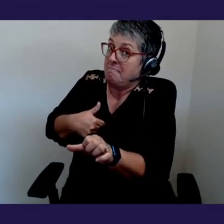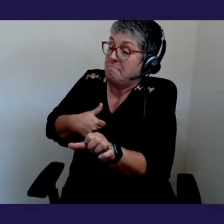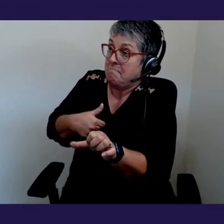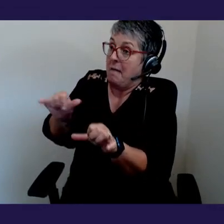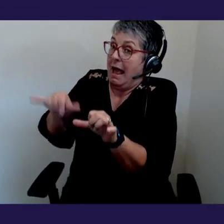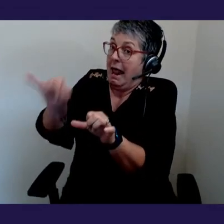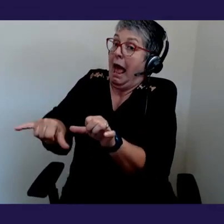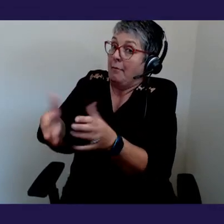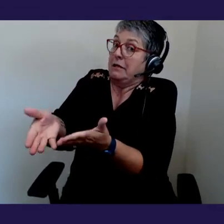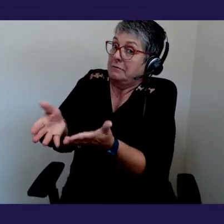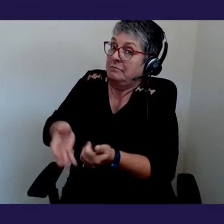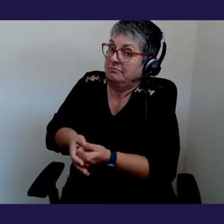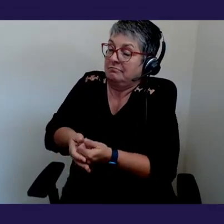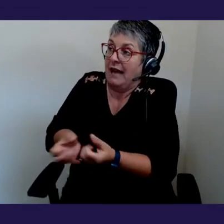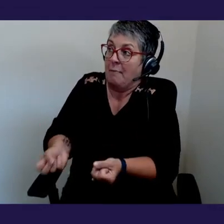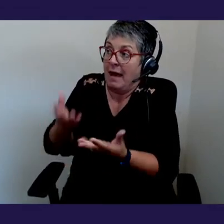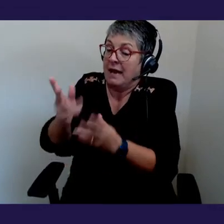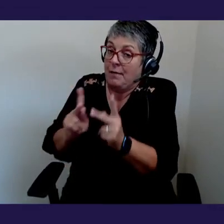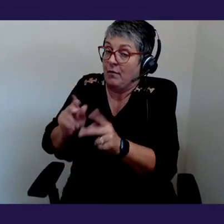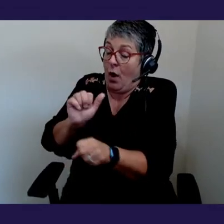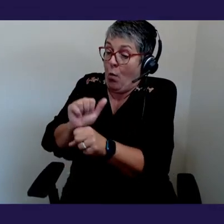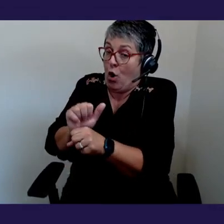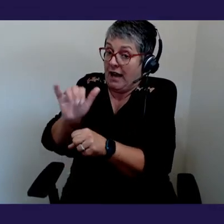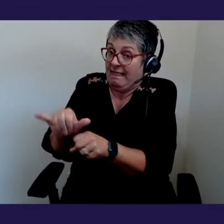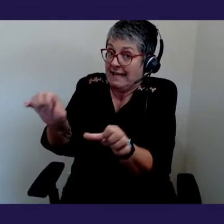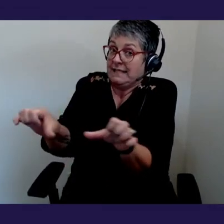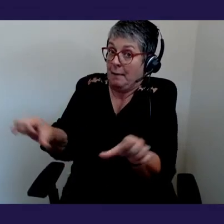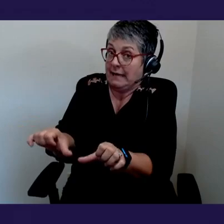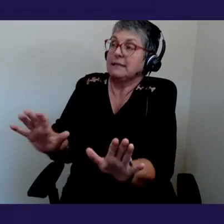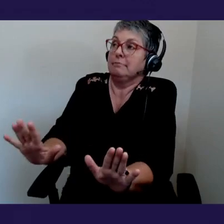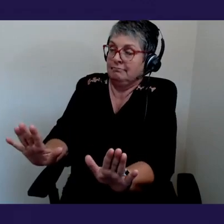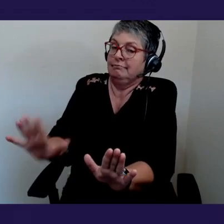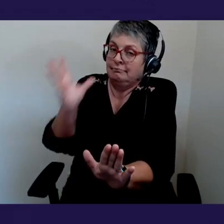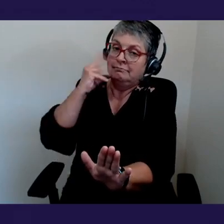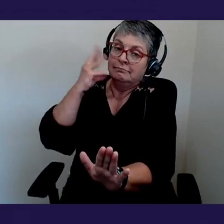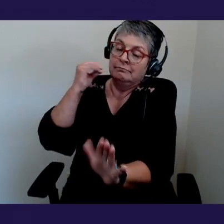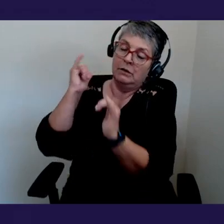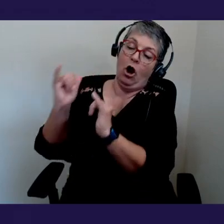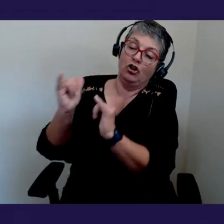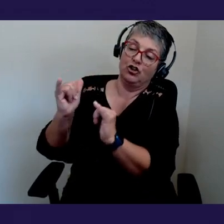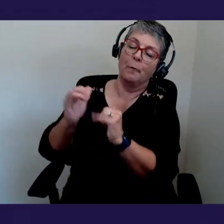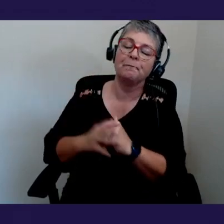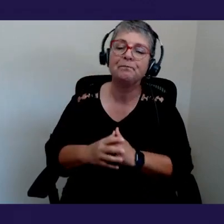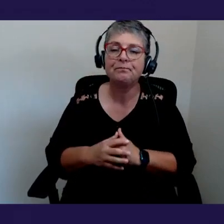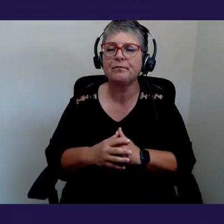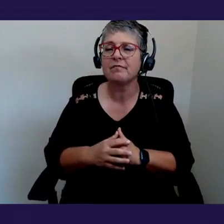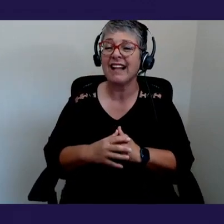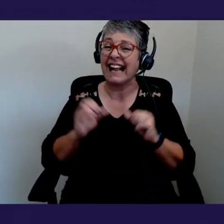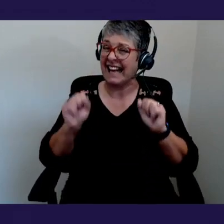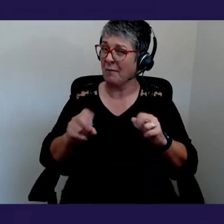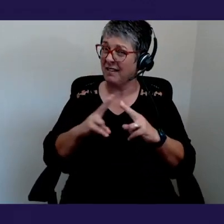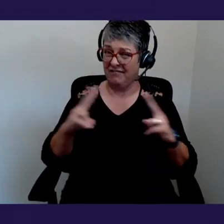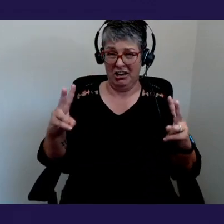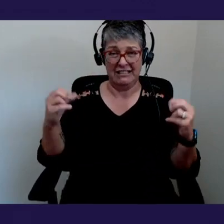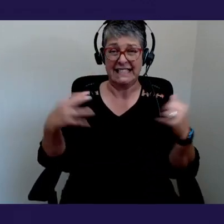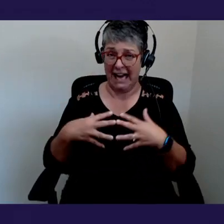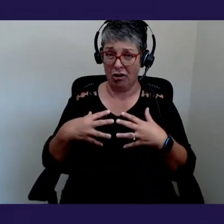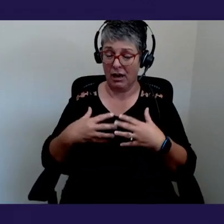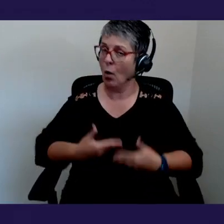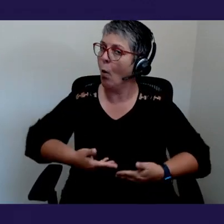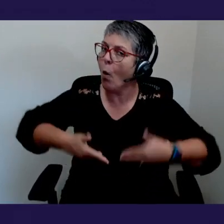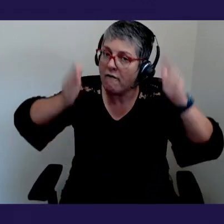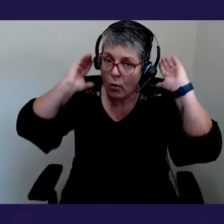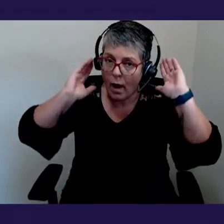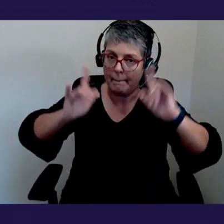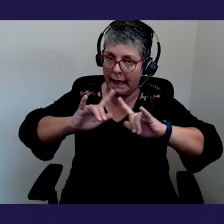work in this space also. And it's really, it can be very scary and overwhelming, but there are